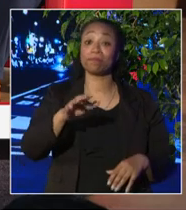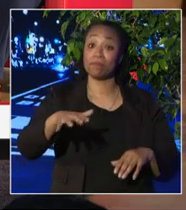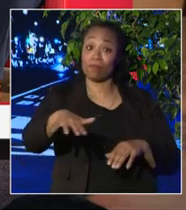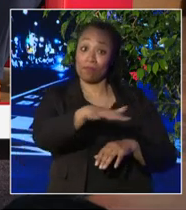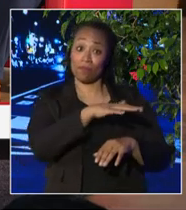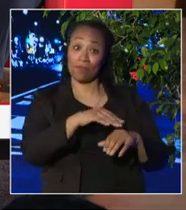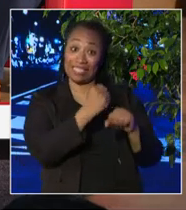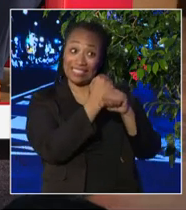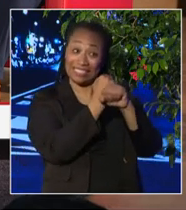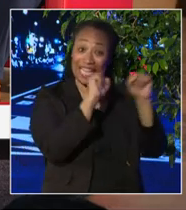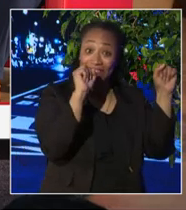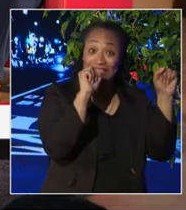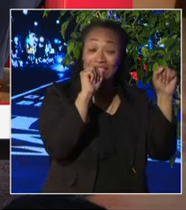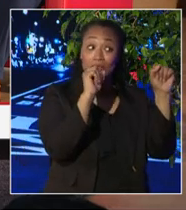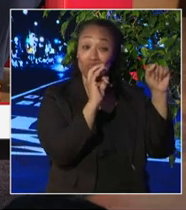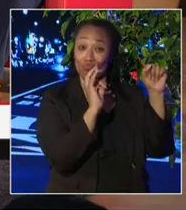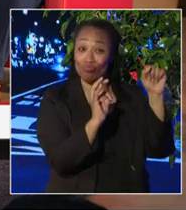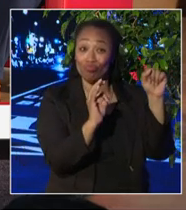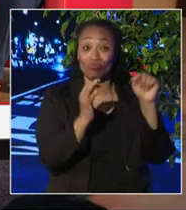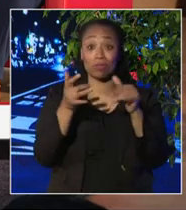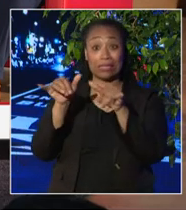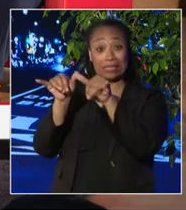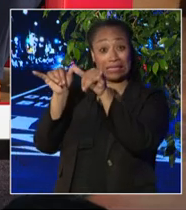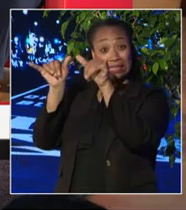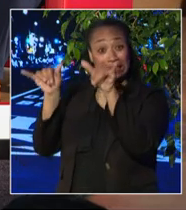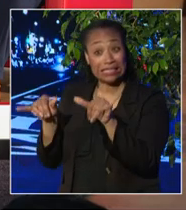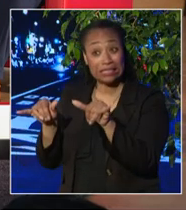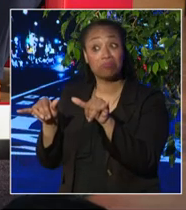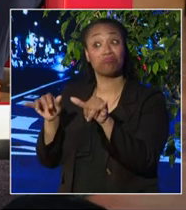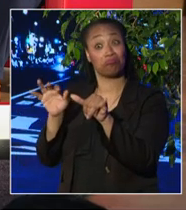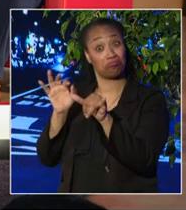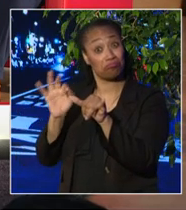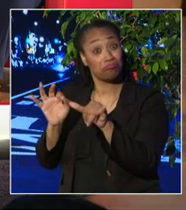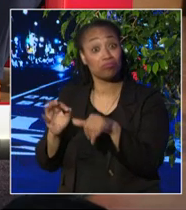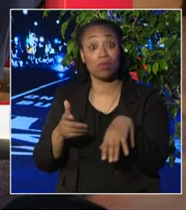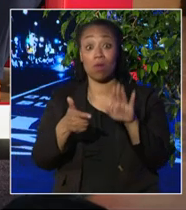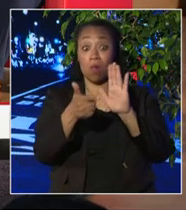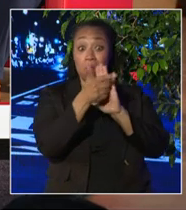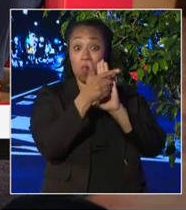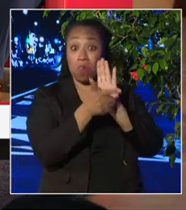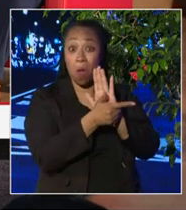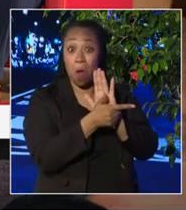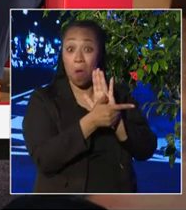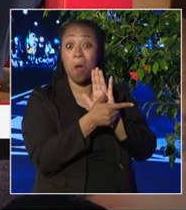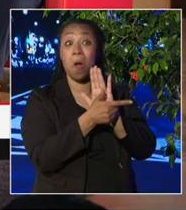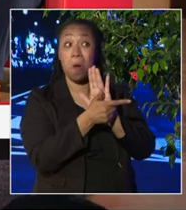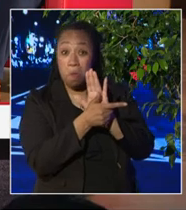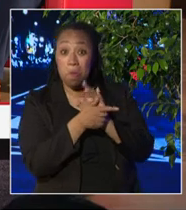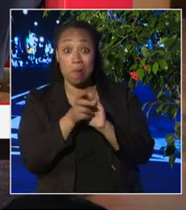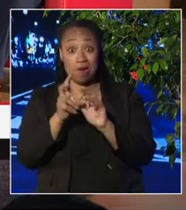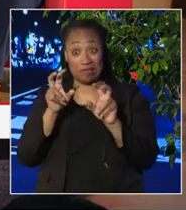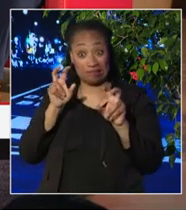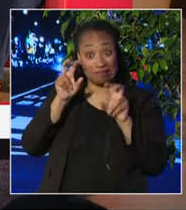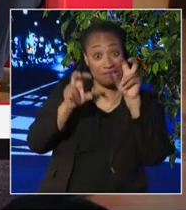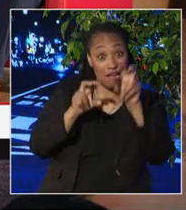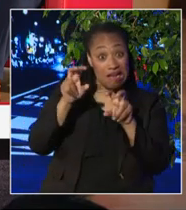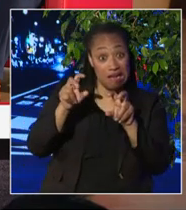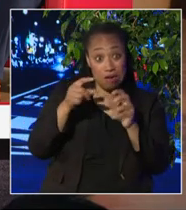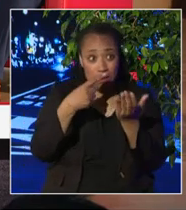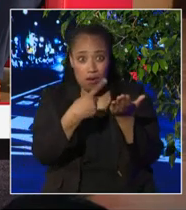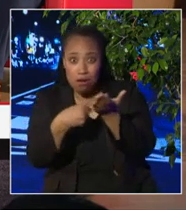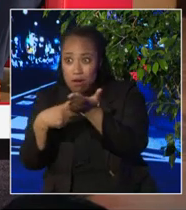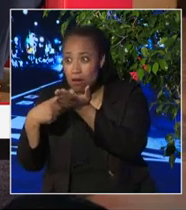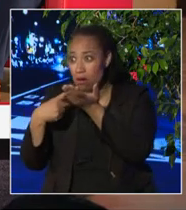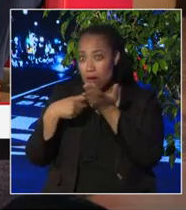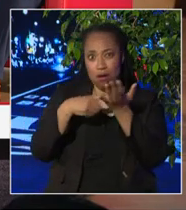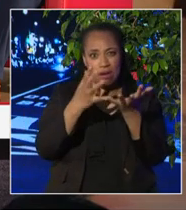new investments, and really we had to change the discussion. We had to change how people talked about and